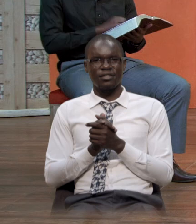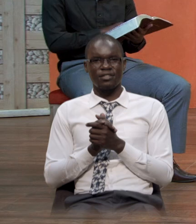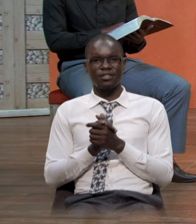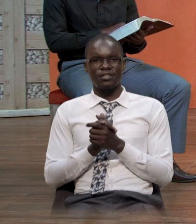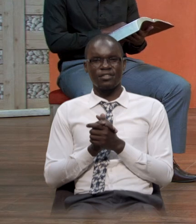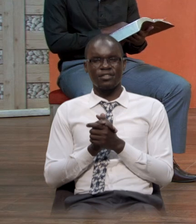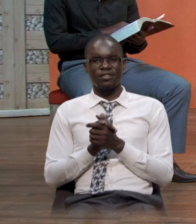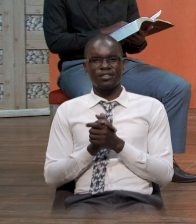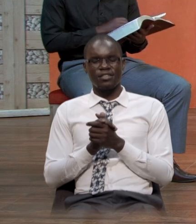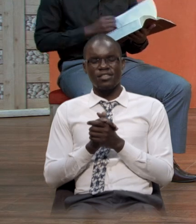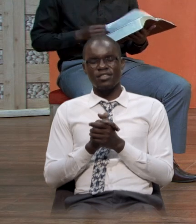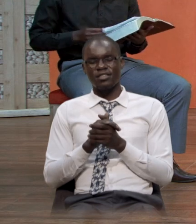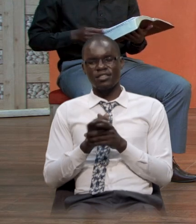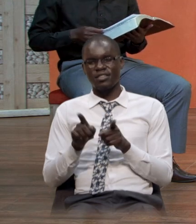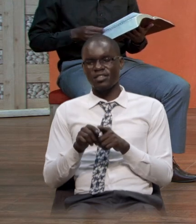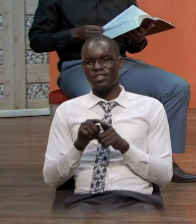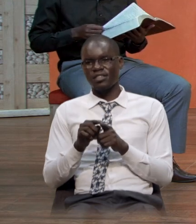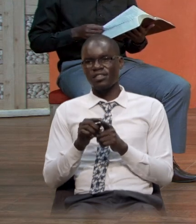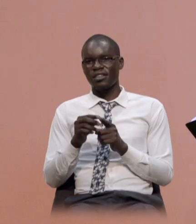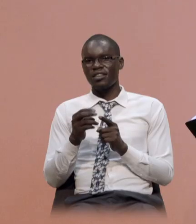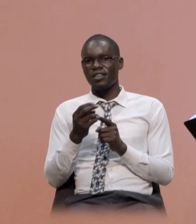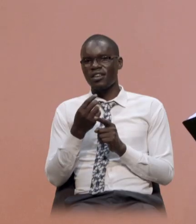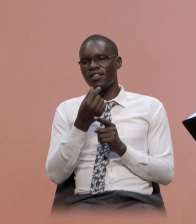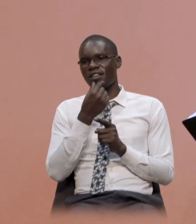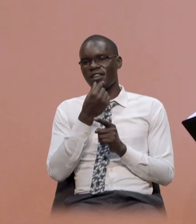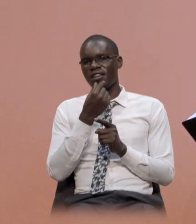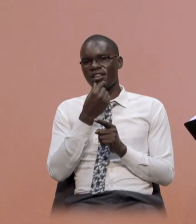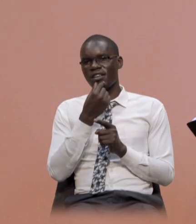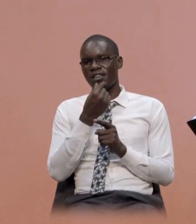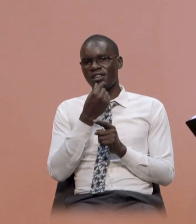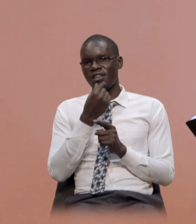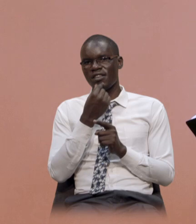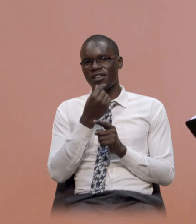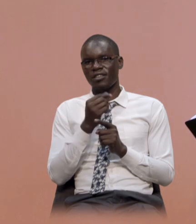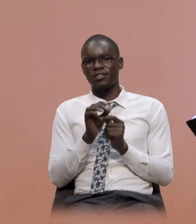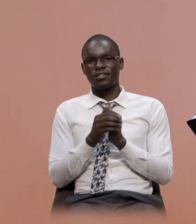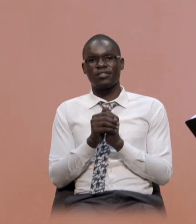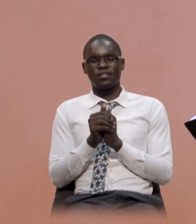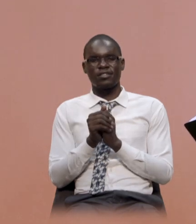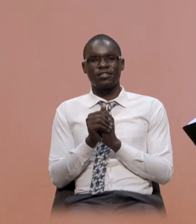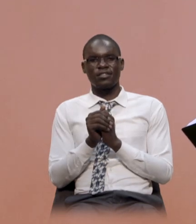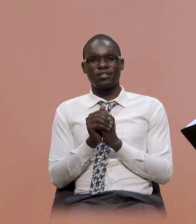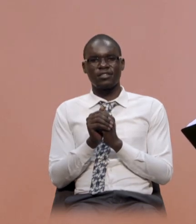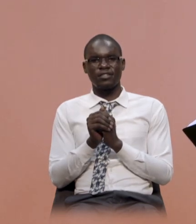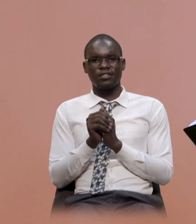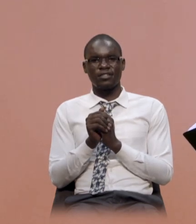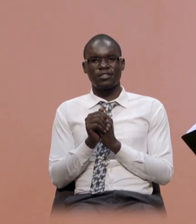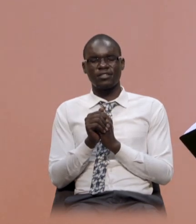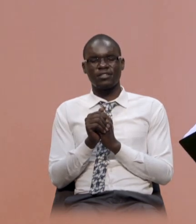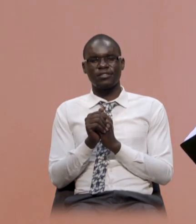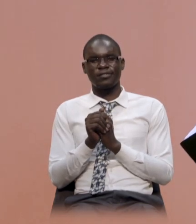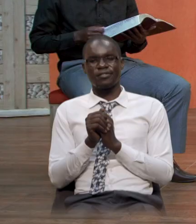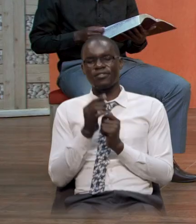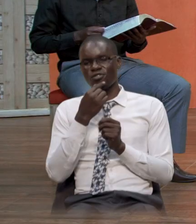Lan. No. A Luo word for praying. Is it? Lami. Lami.